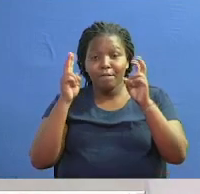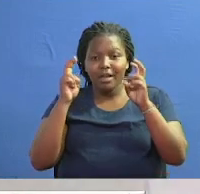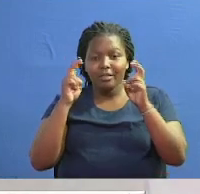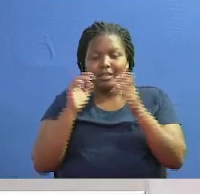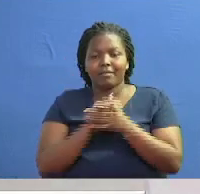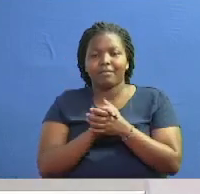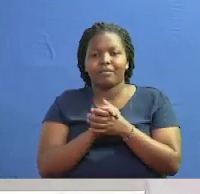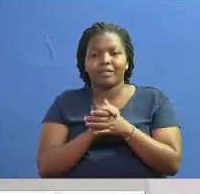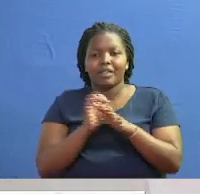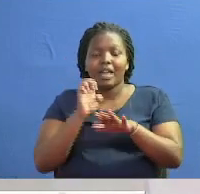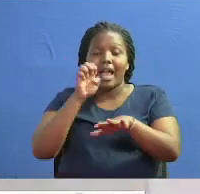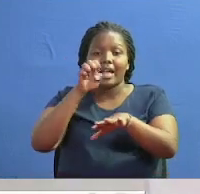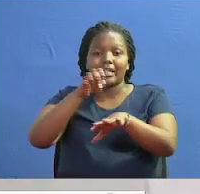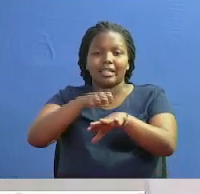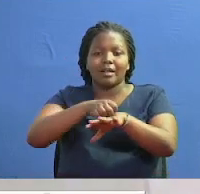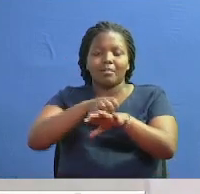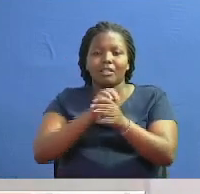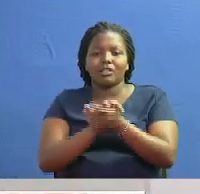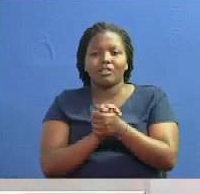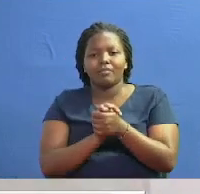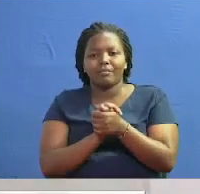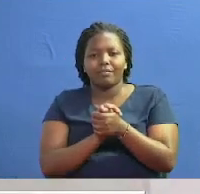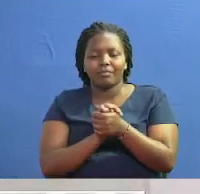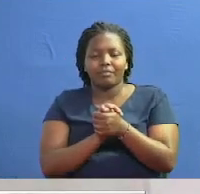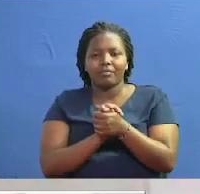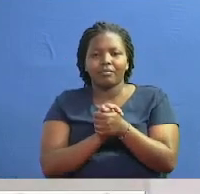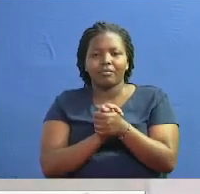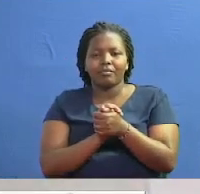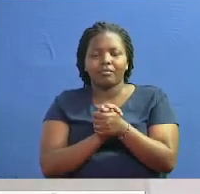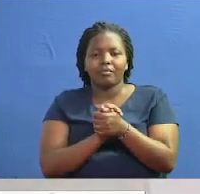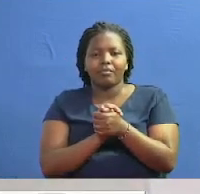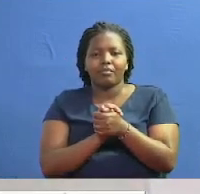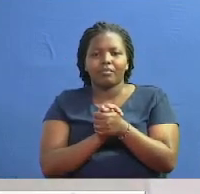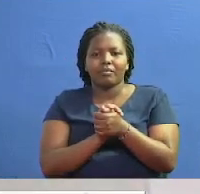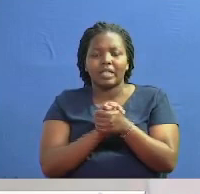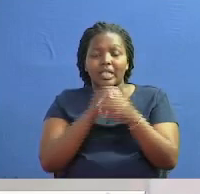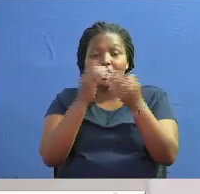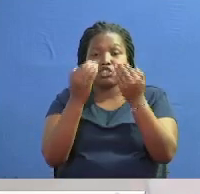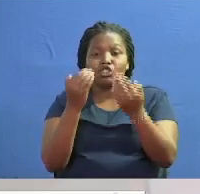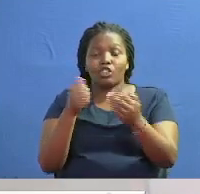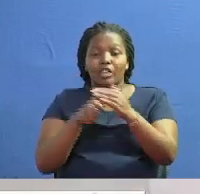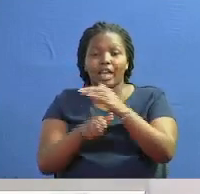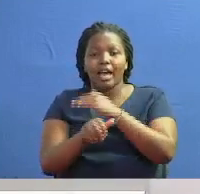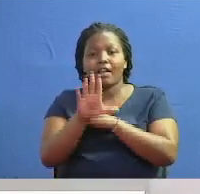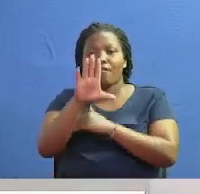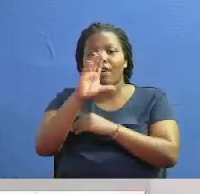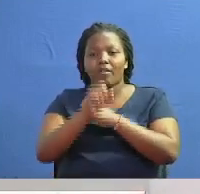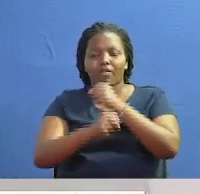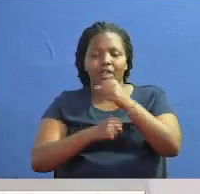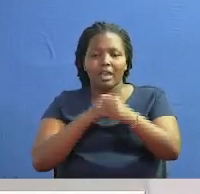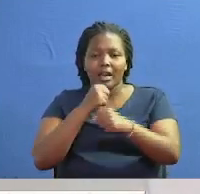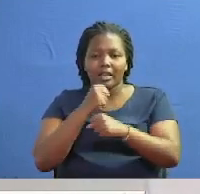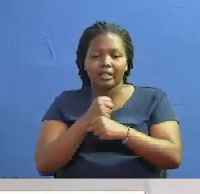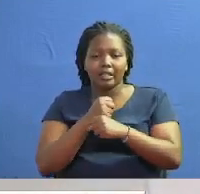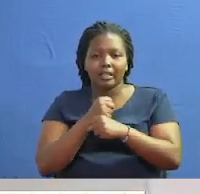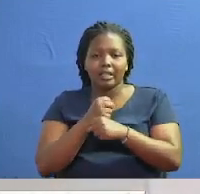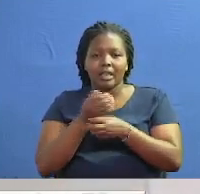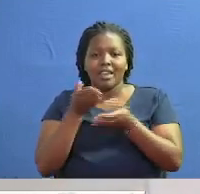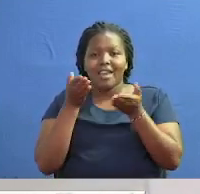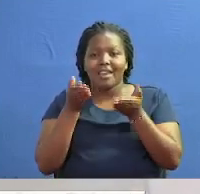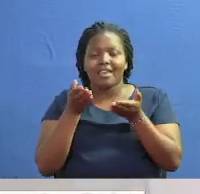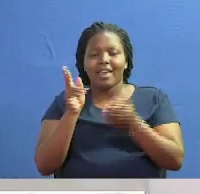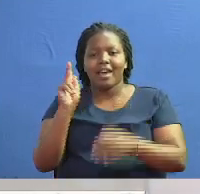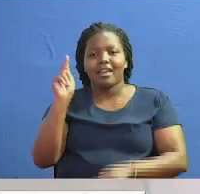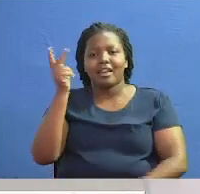was established, and it concerned, let's say children under the age of 5 years, especially here in Kenya,